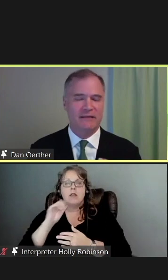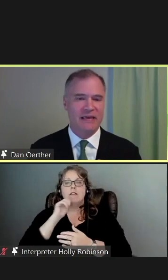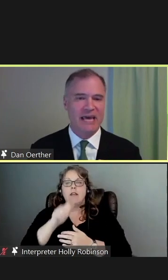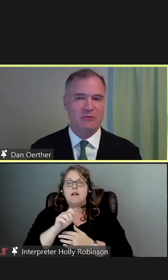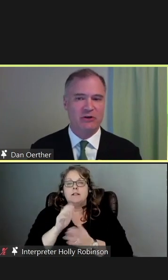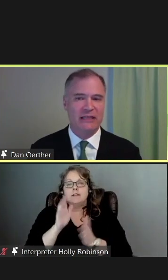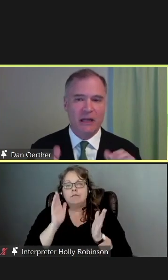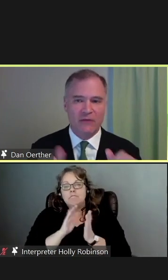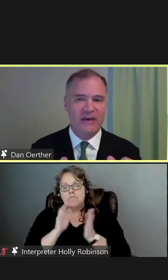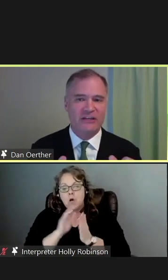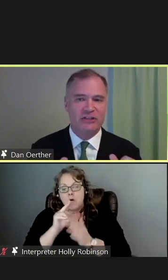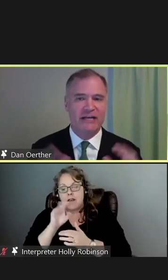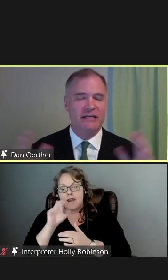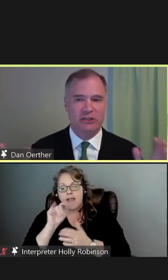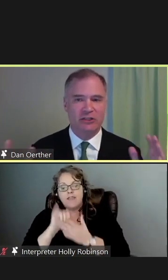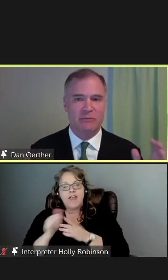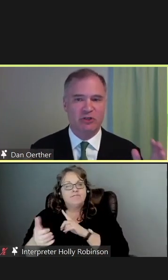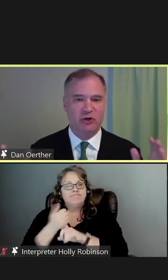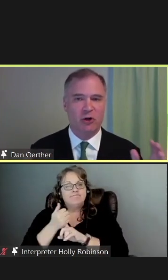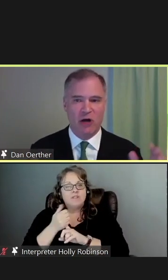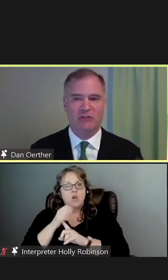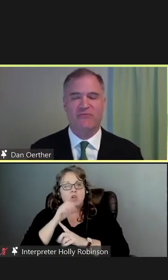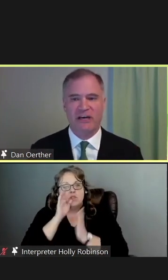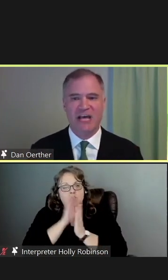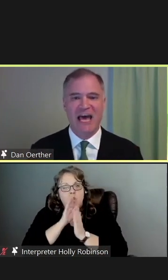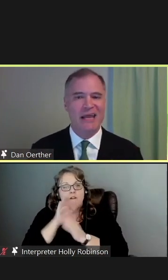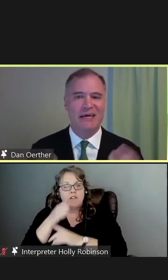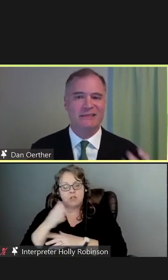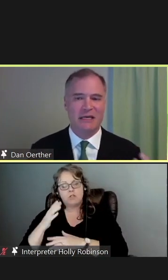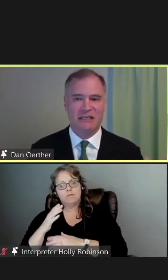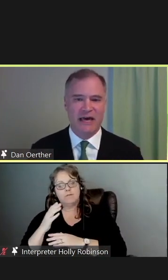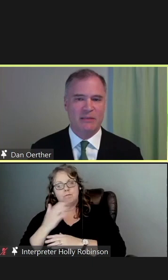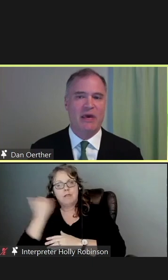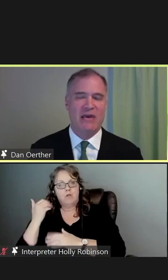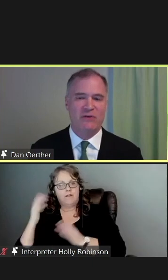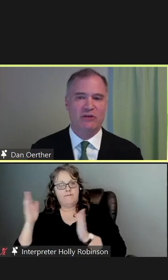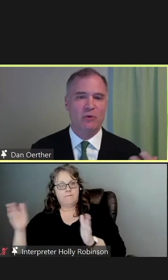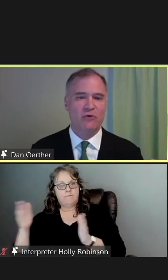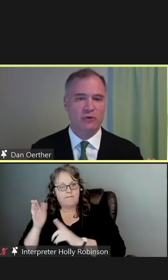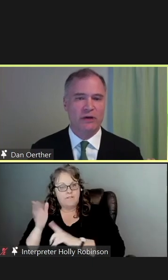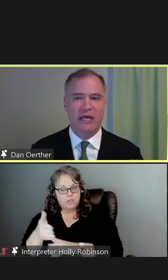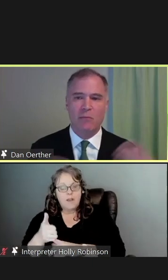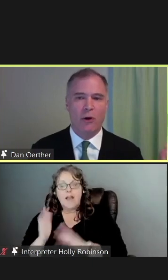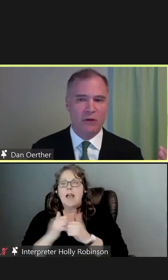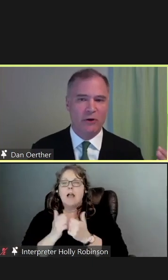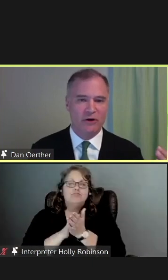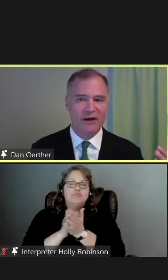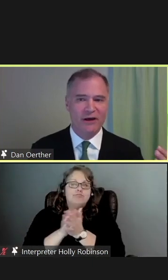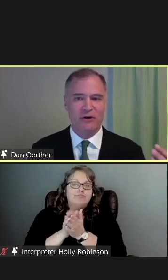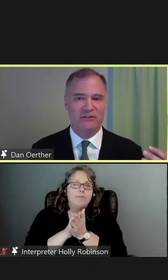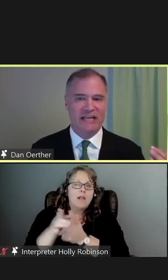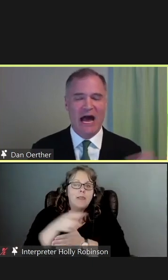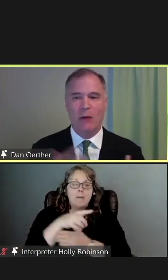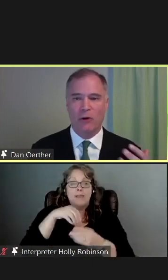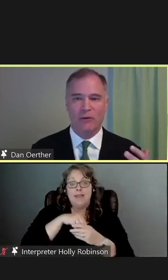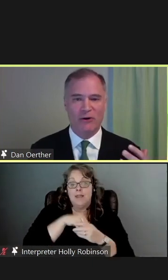that they capture the little fish in addition to the mature, larger fish? How do you incentivize the behavior to move to an inboard motor versus